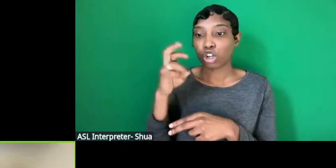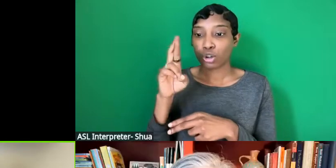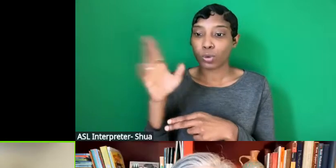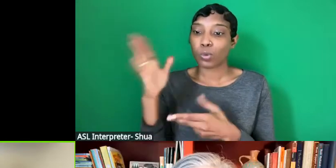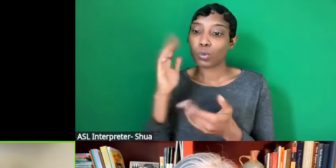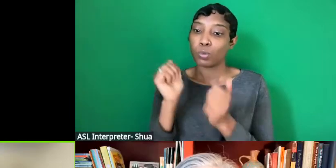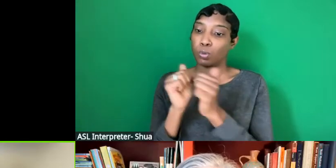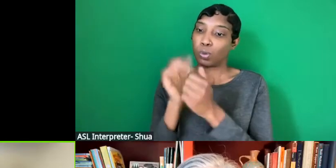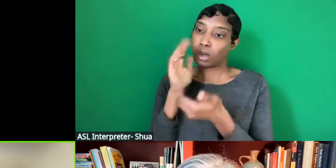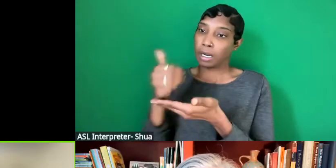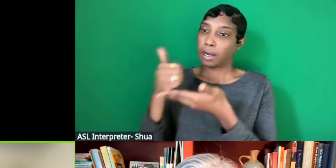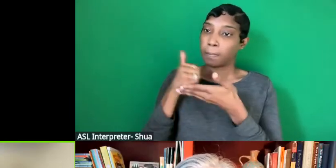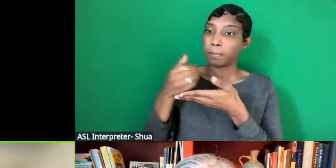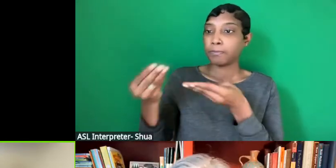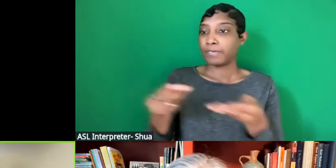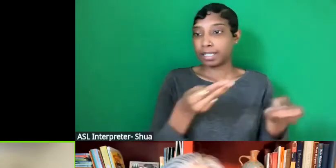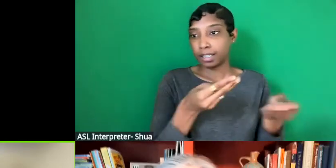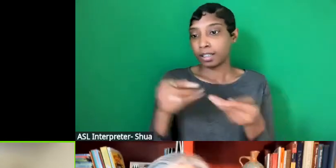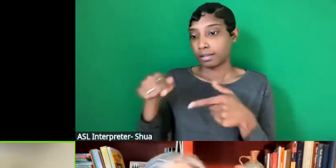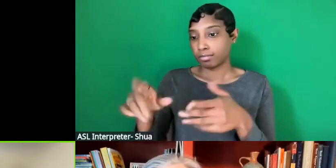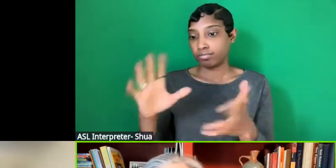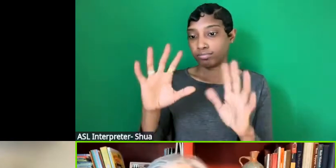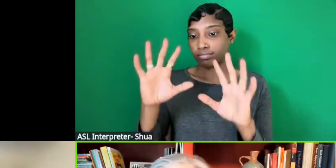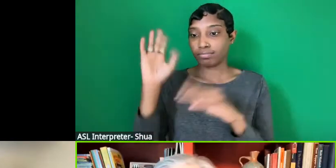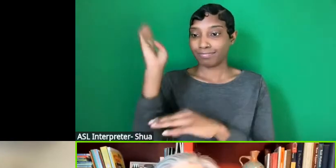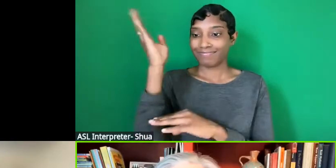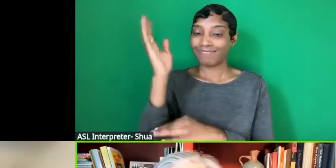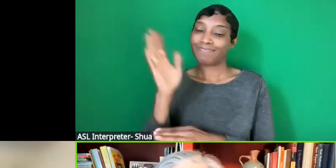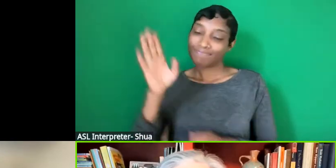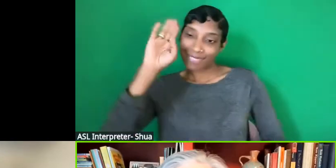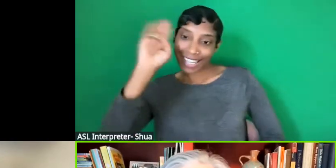help co-facilitate. Hi, Carrie. Hi.